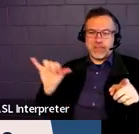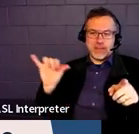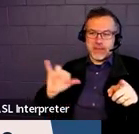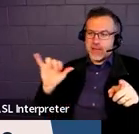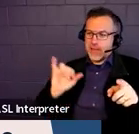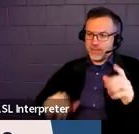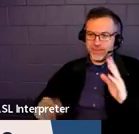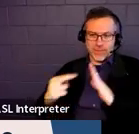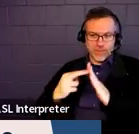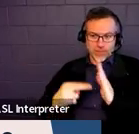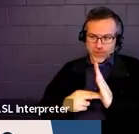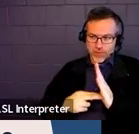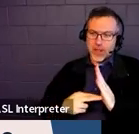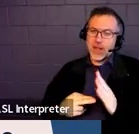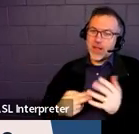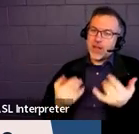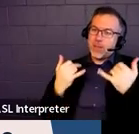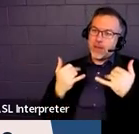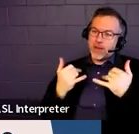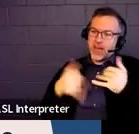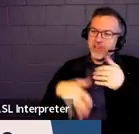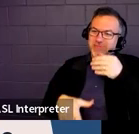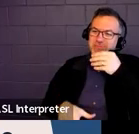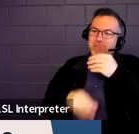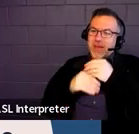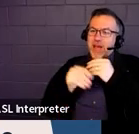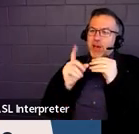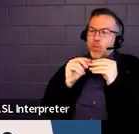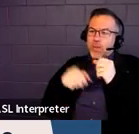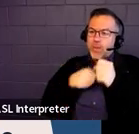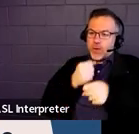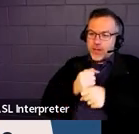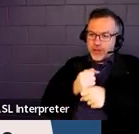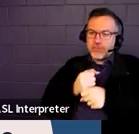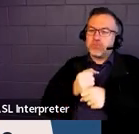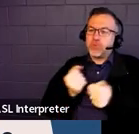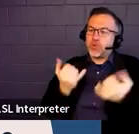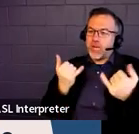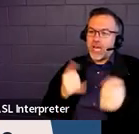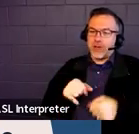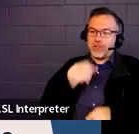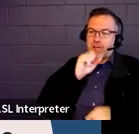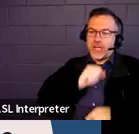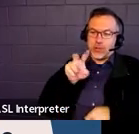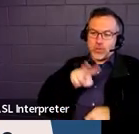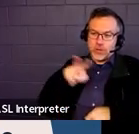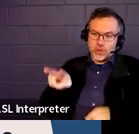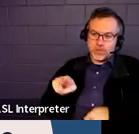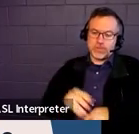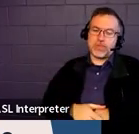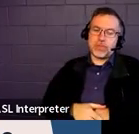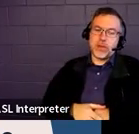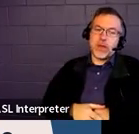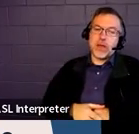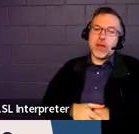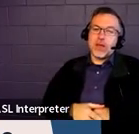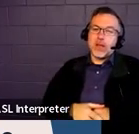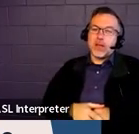rule, but now just till 22. So in the same manner as you would have addressed